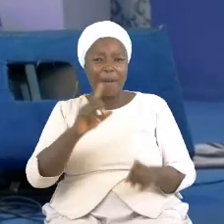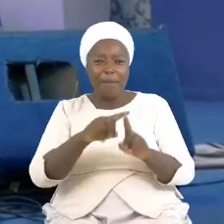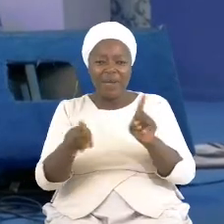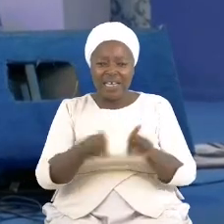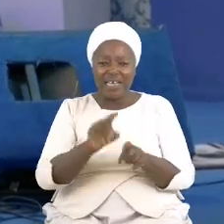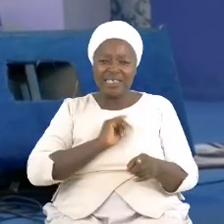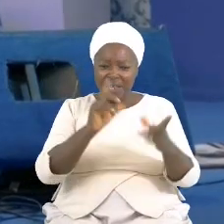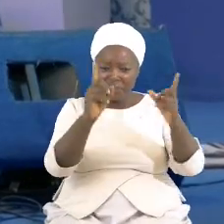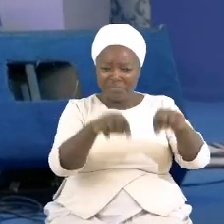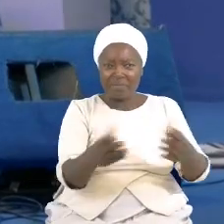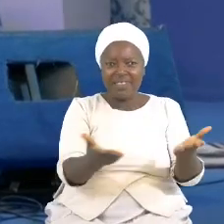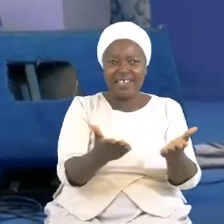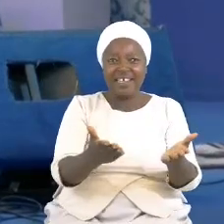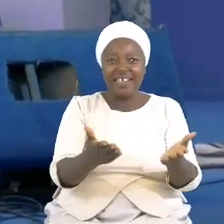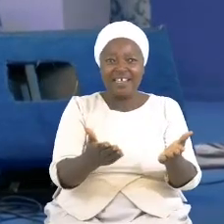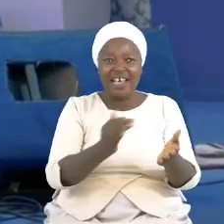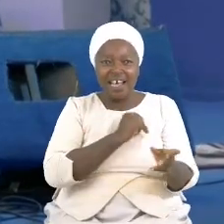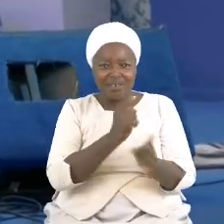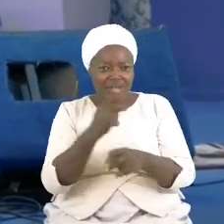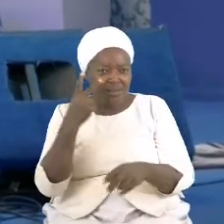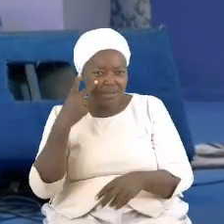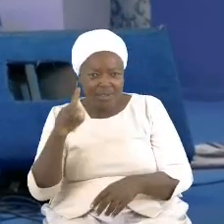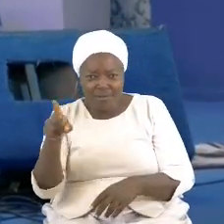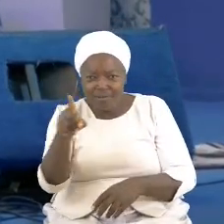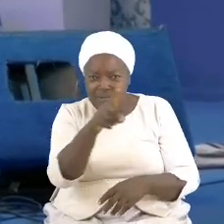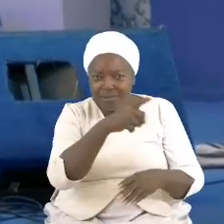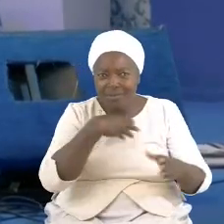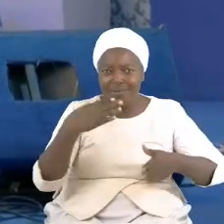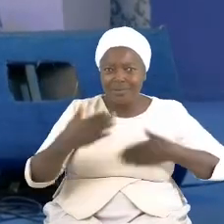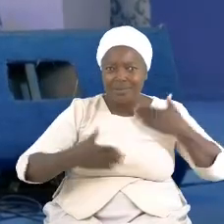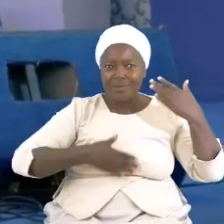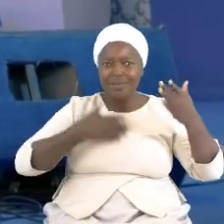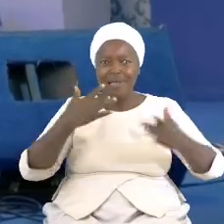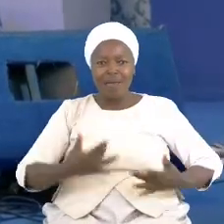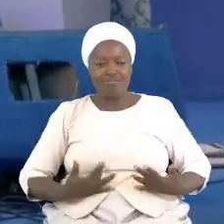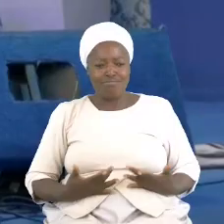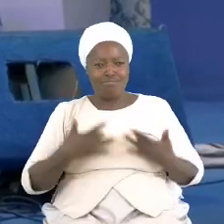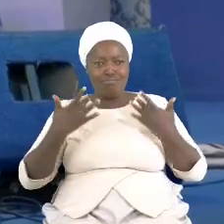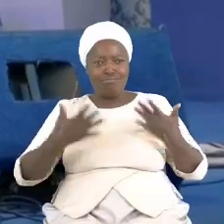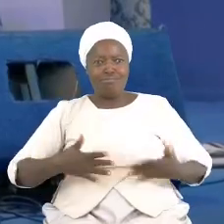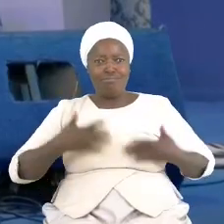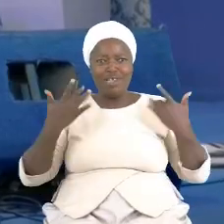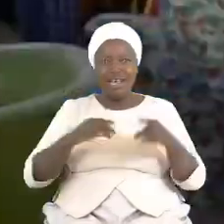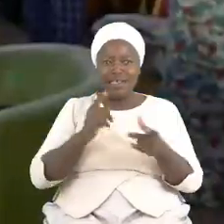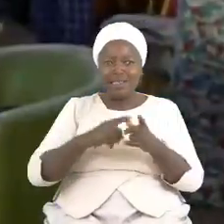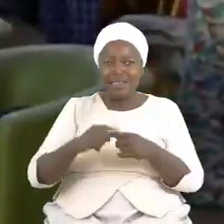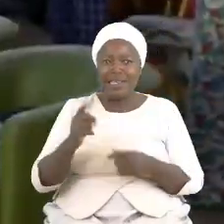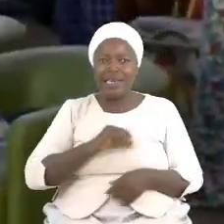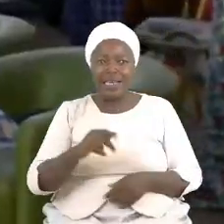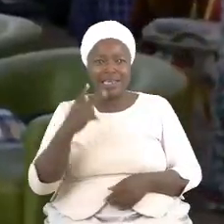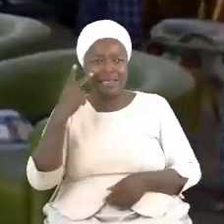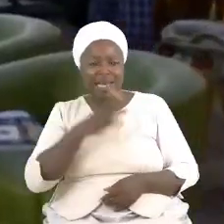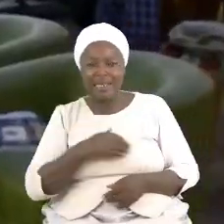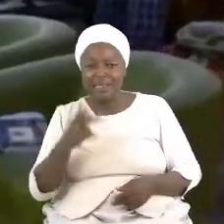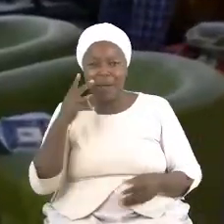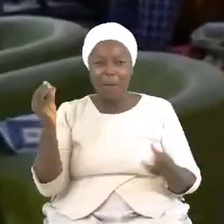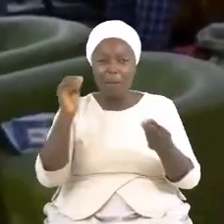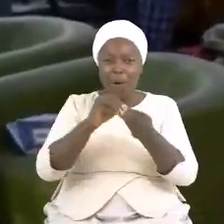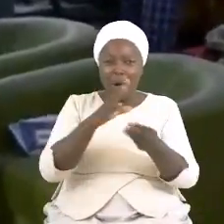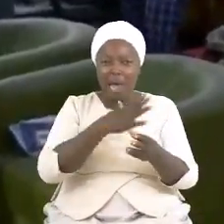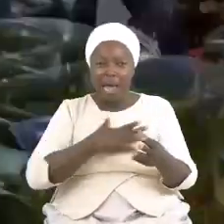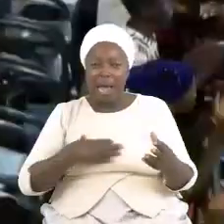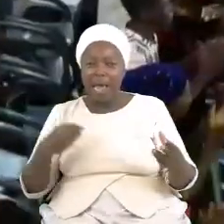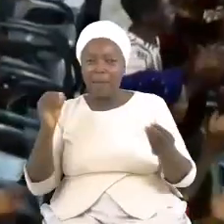here, and I see your excitement, I feel more and more and